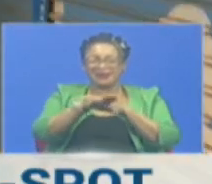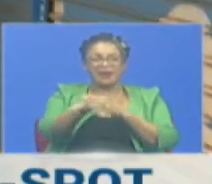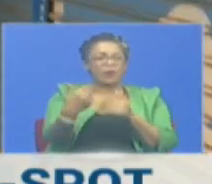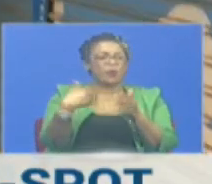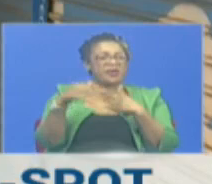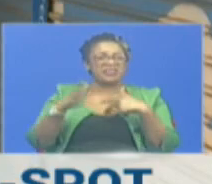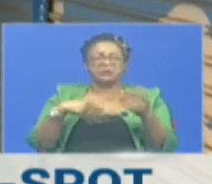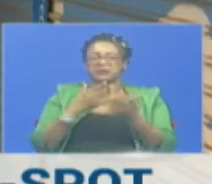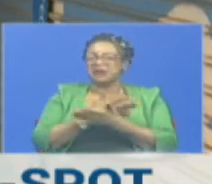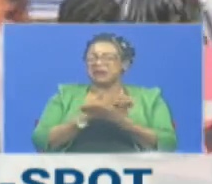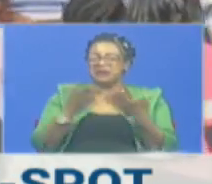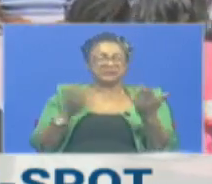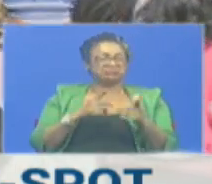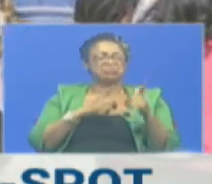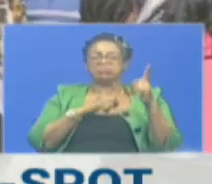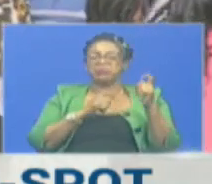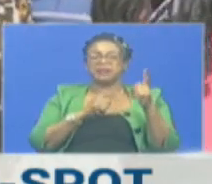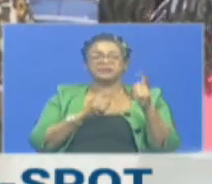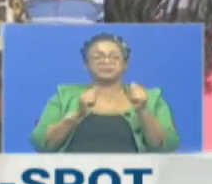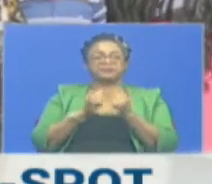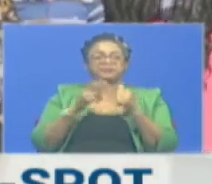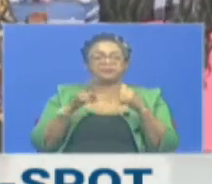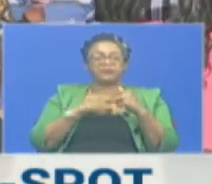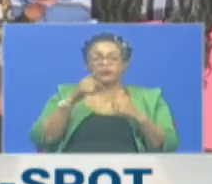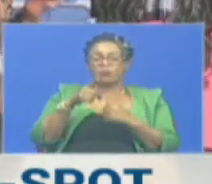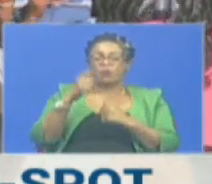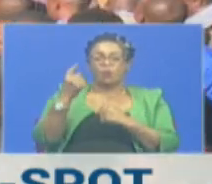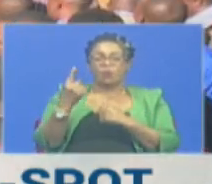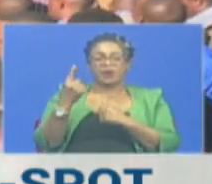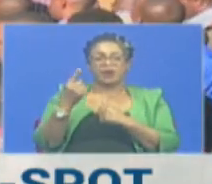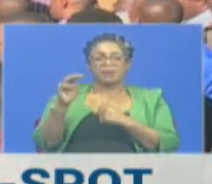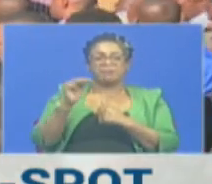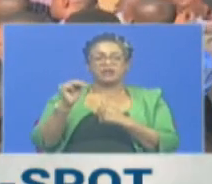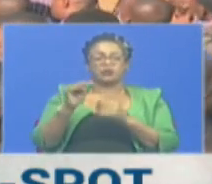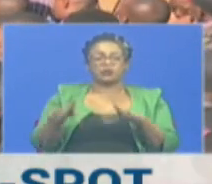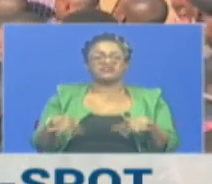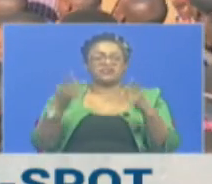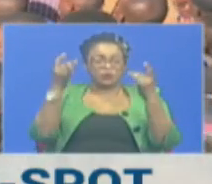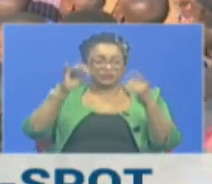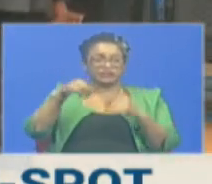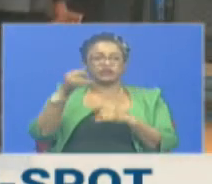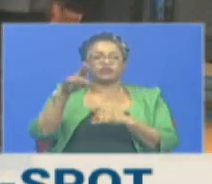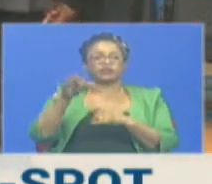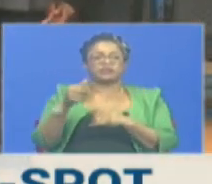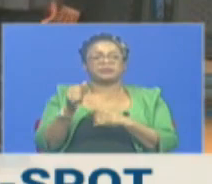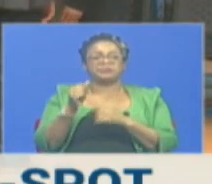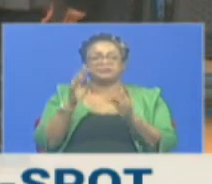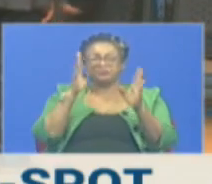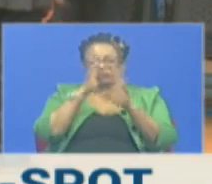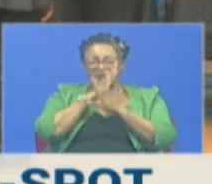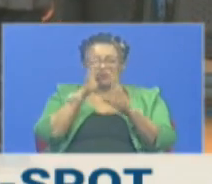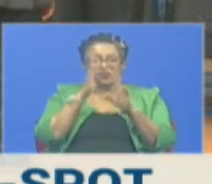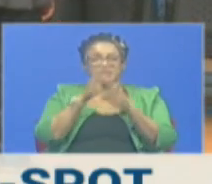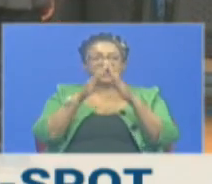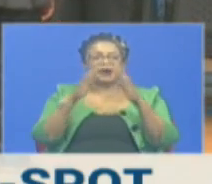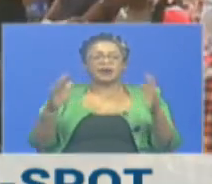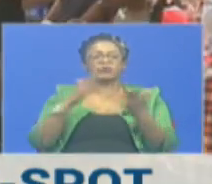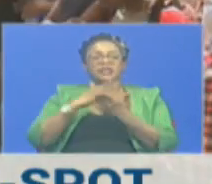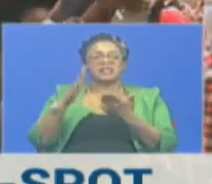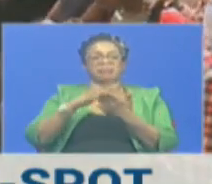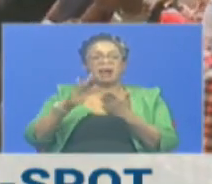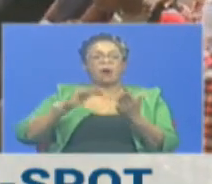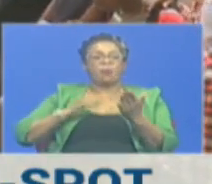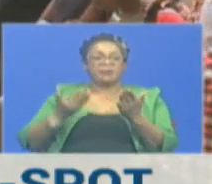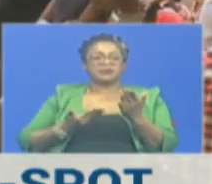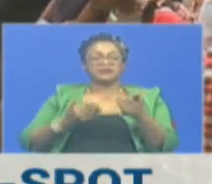bullet being fired, 17.1 million was discovered in Juja, hidden in a house rented by a woman. It is